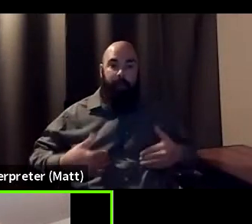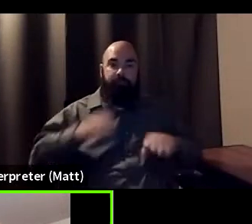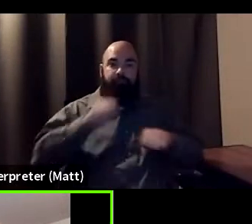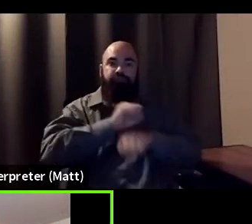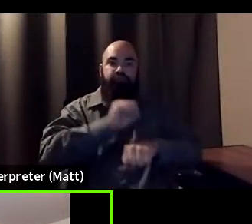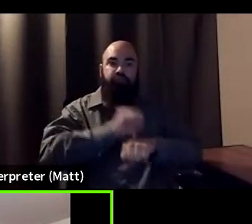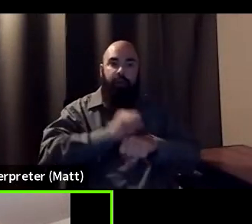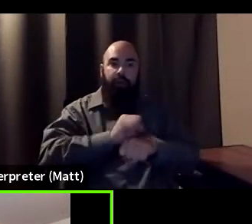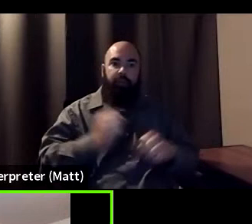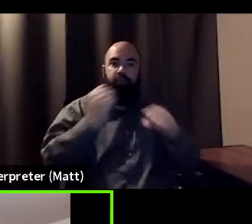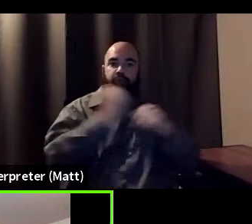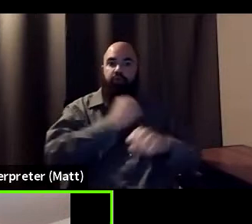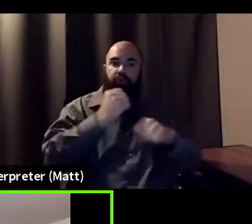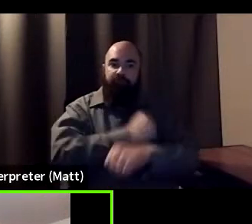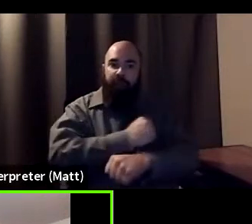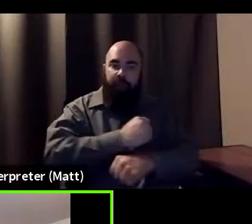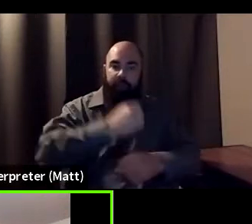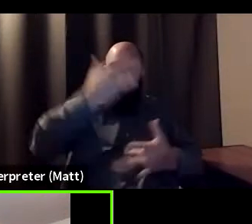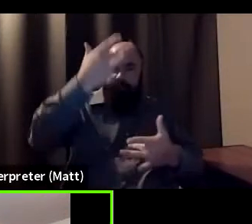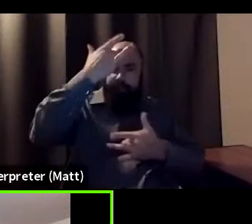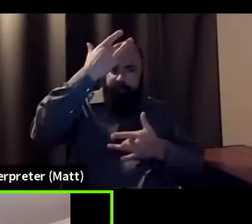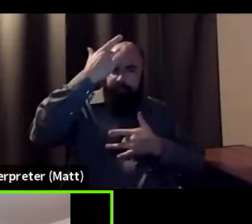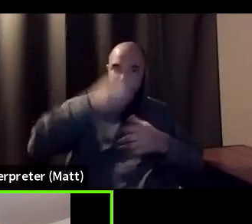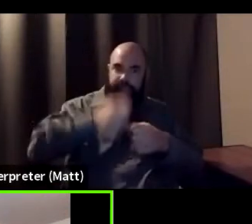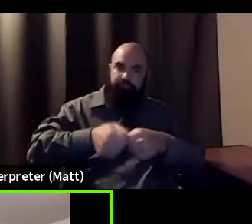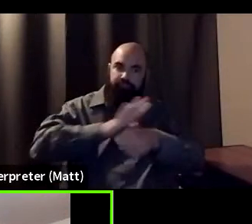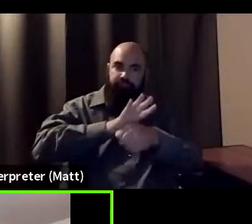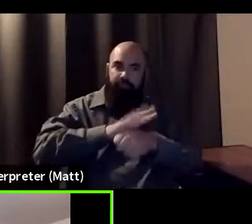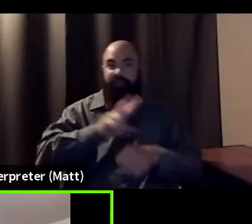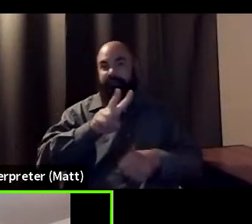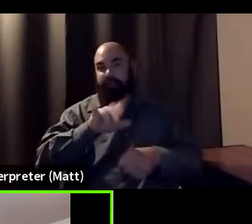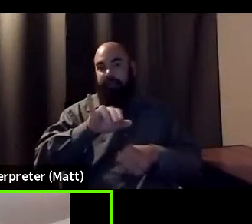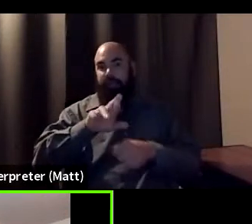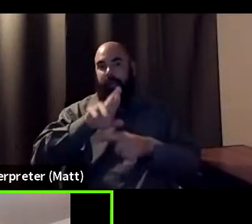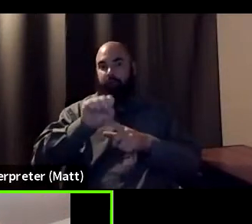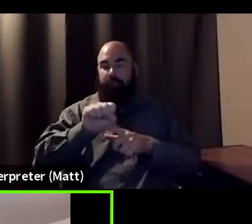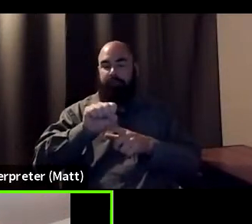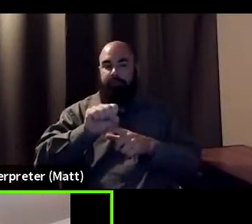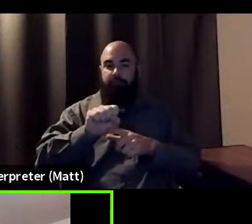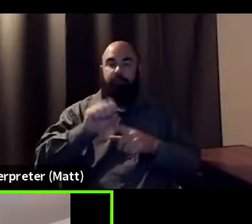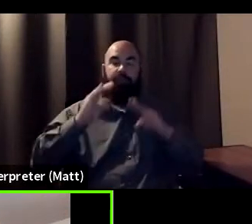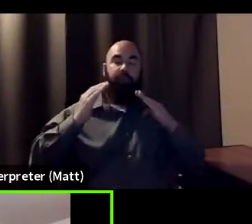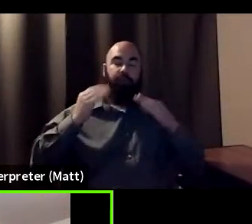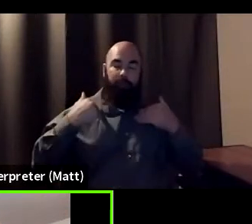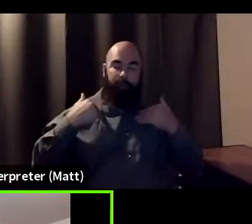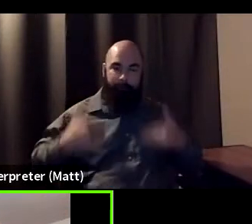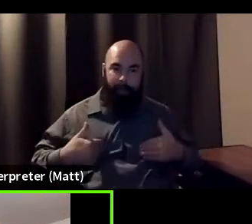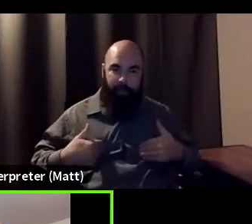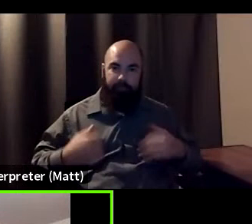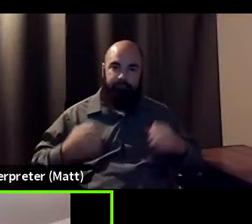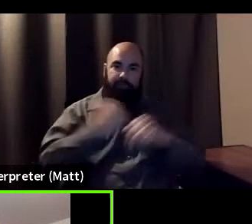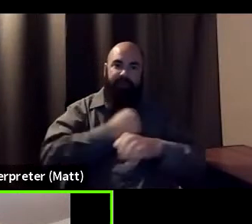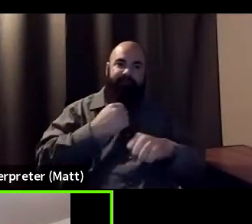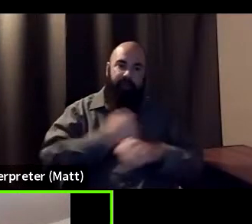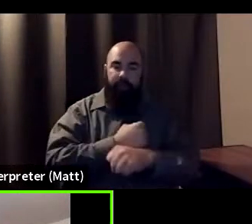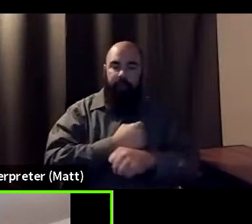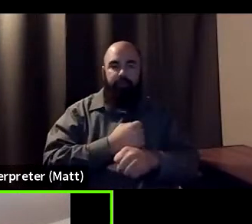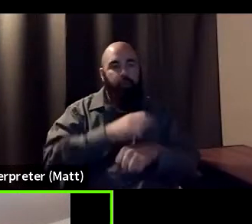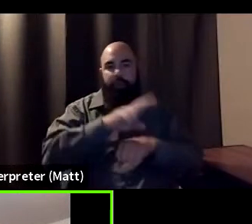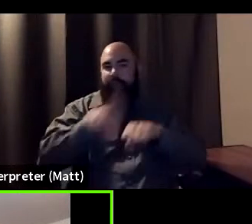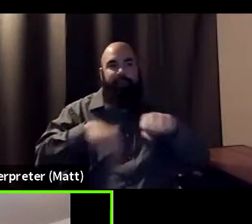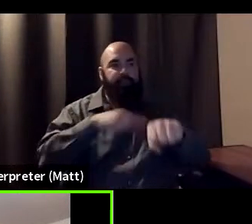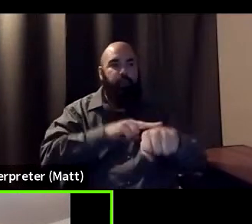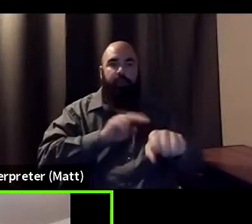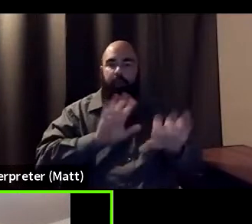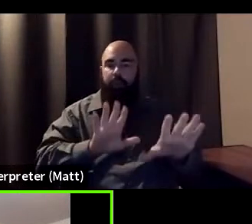its fighting effect against the virus that we're vaccinating. So those are very common side effects, very normal side